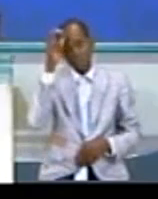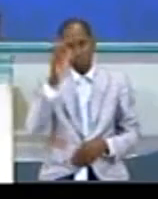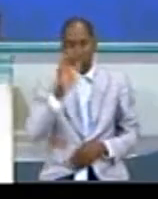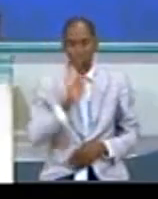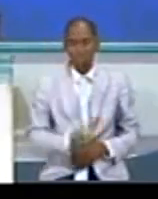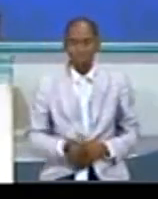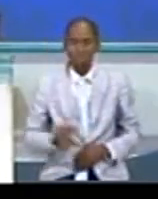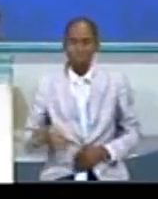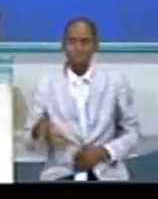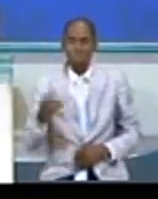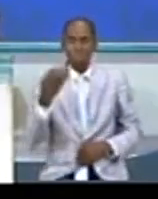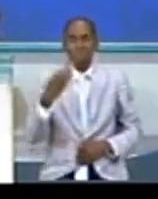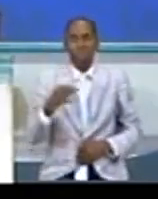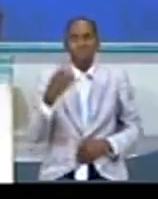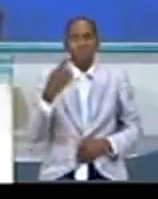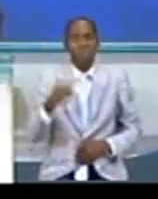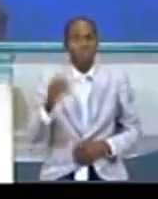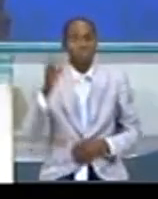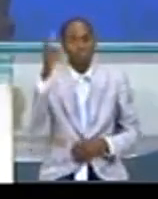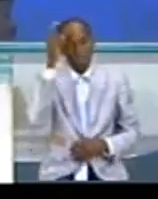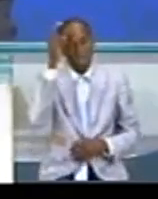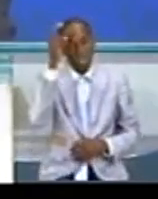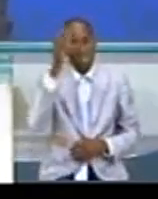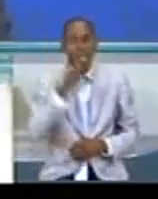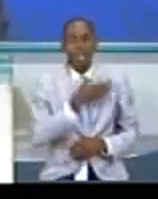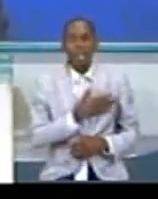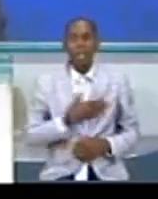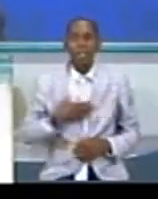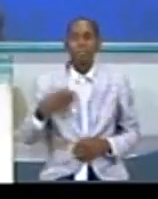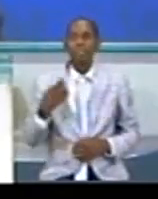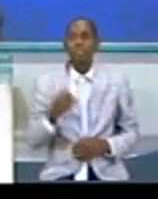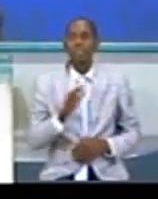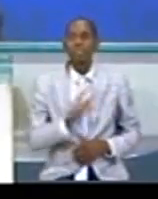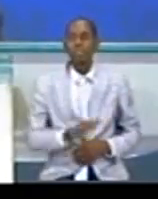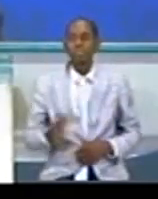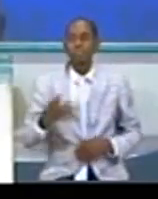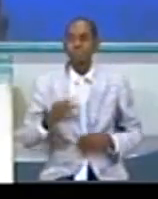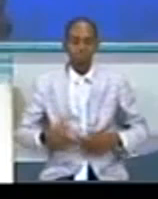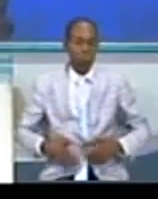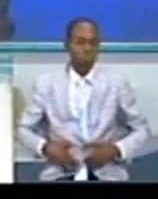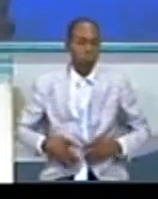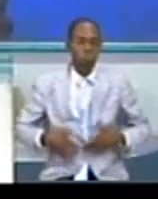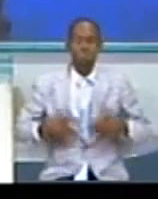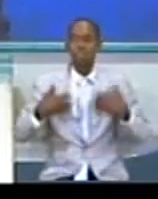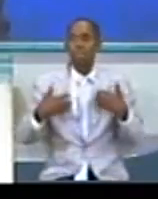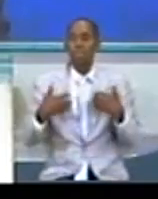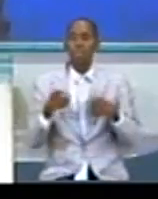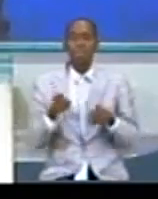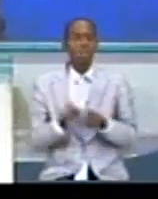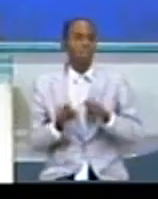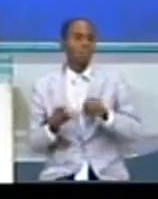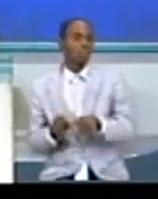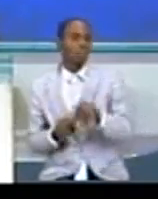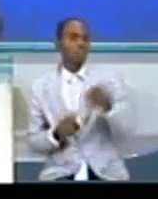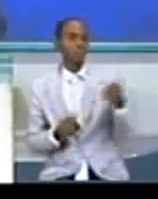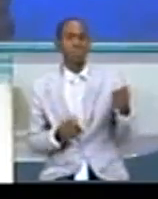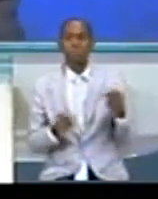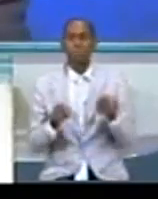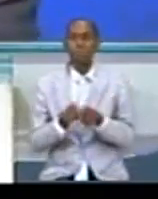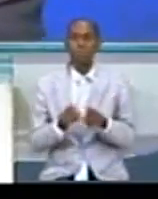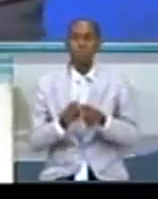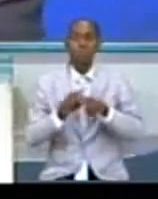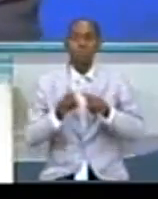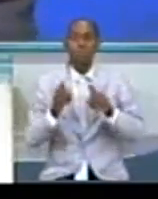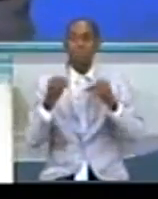children of the devil, and the children of wrath as all others. But